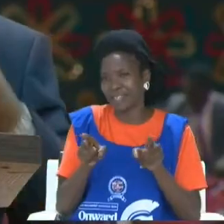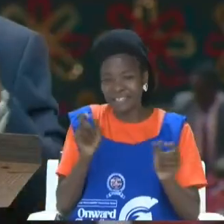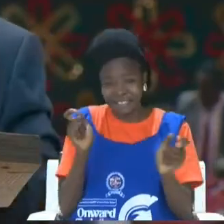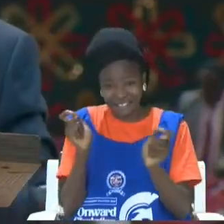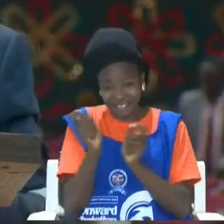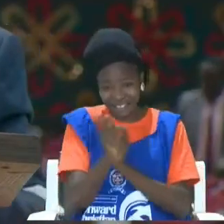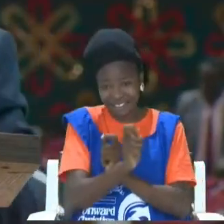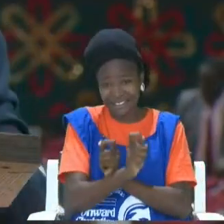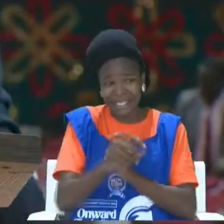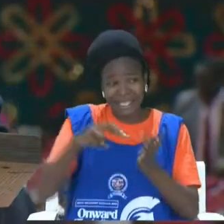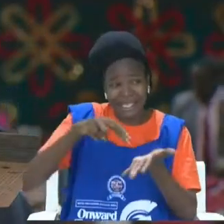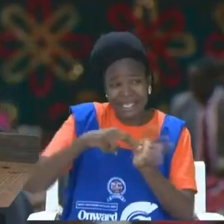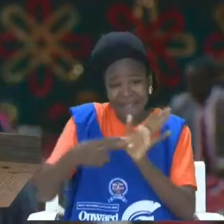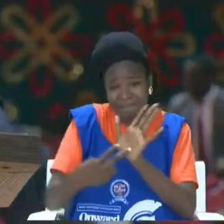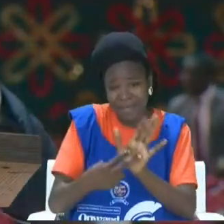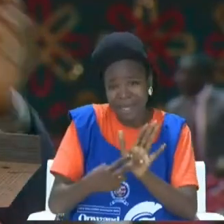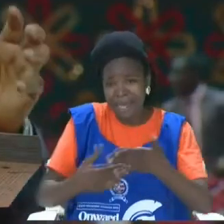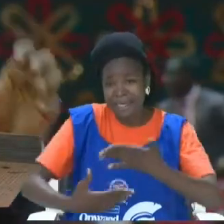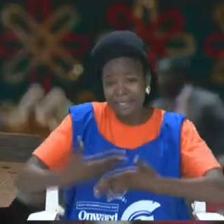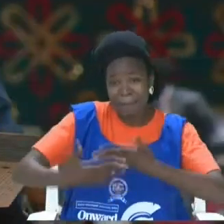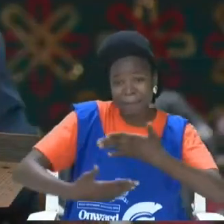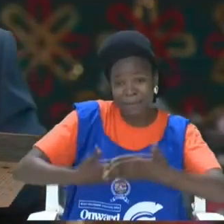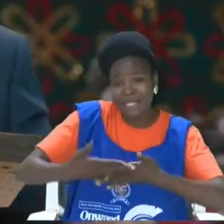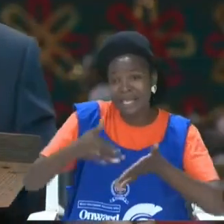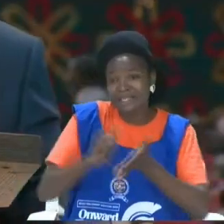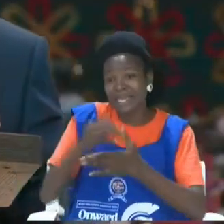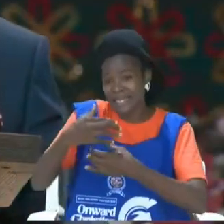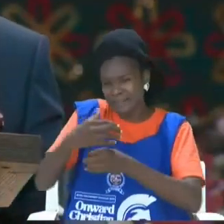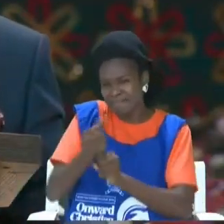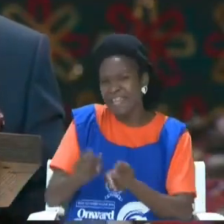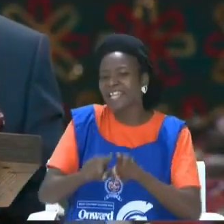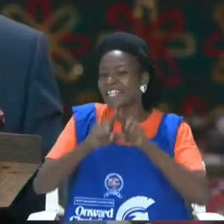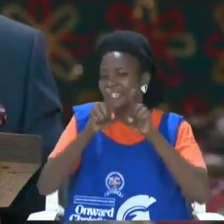Change is simply the process that makes a difference.